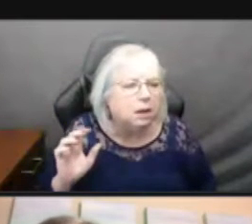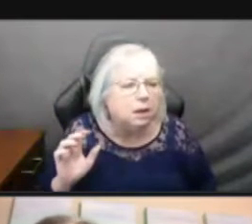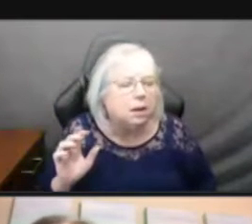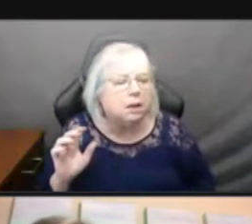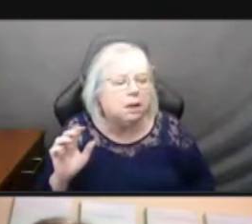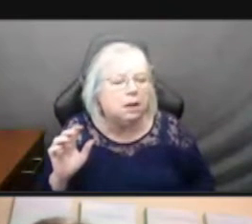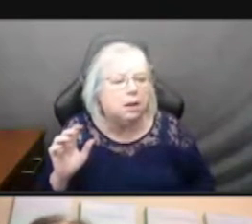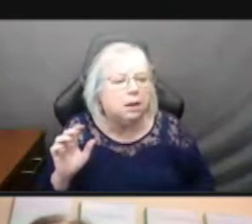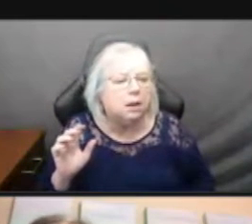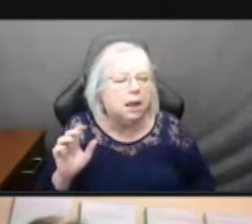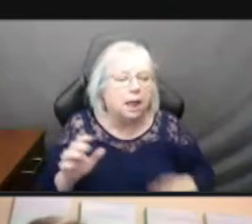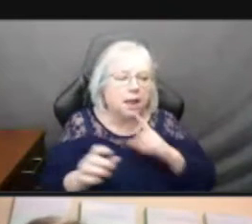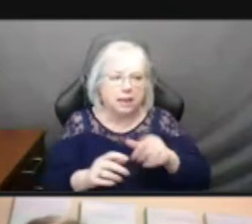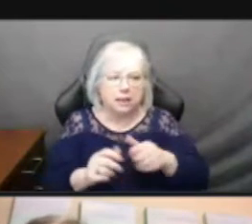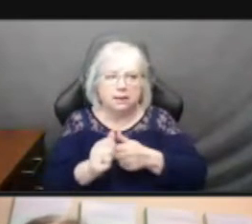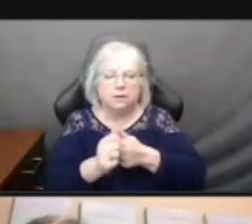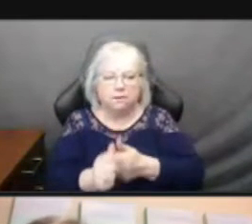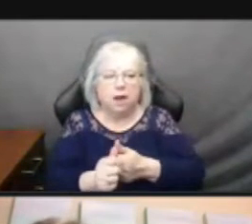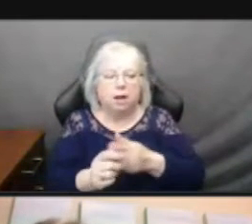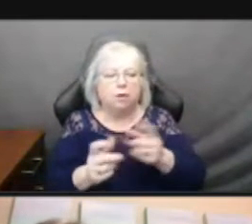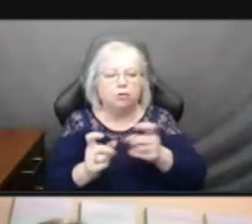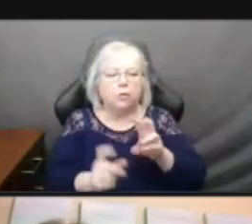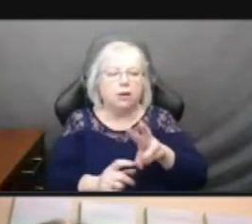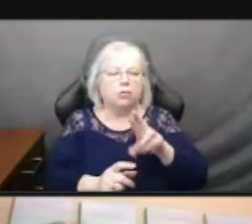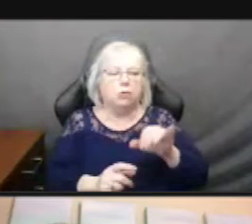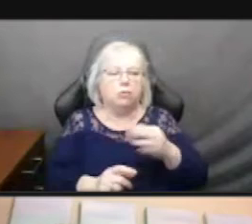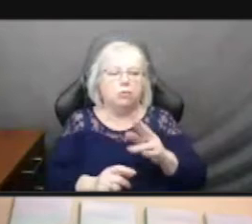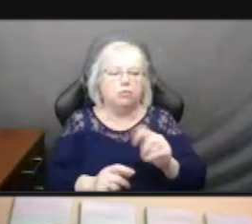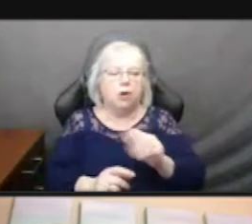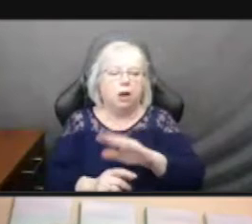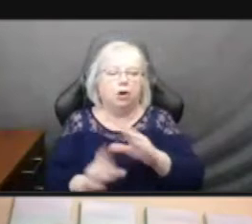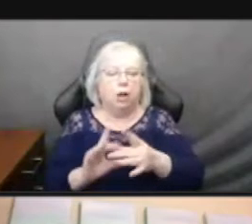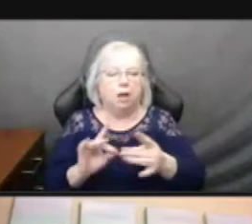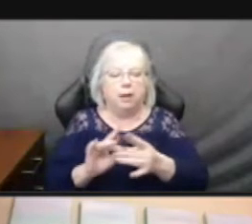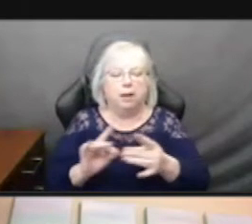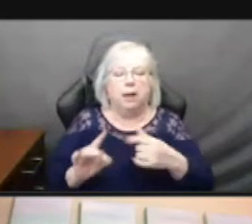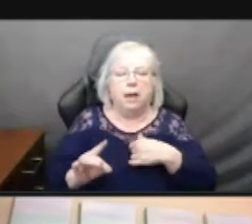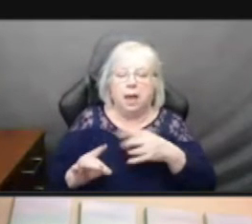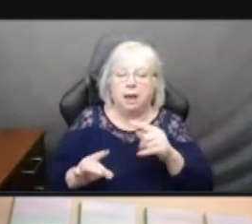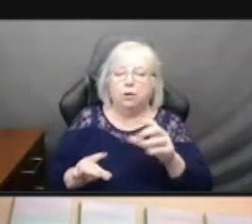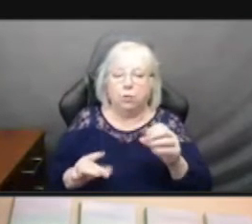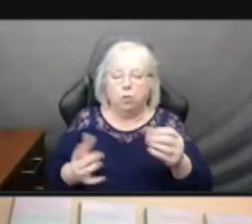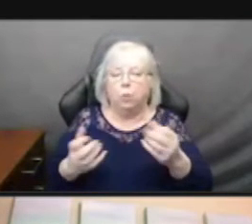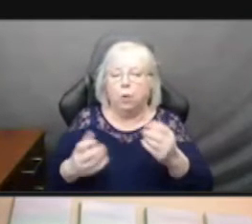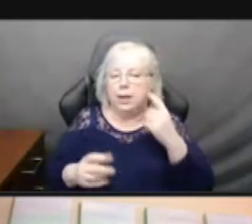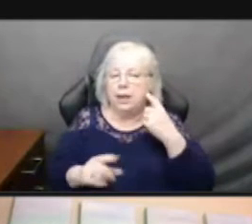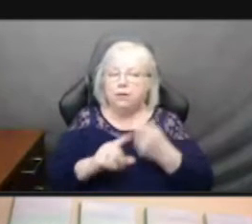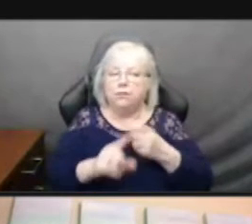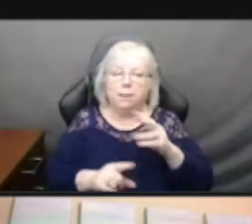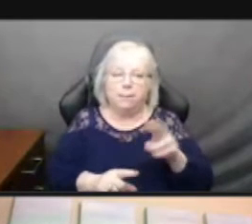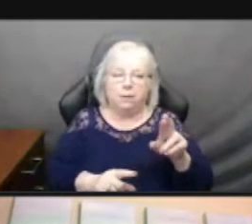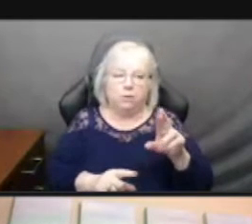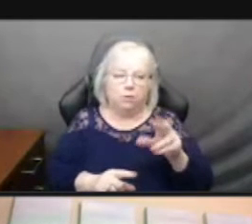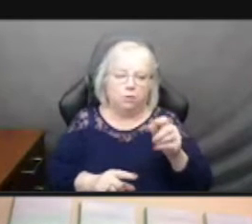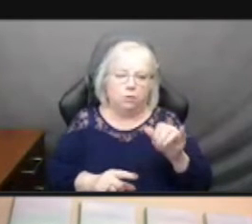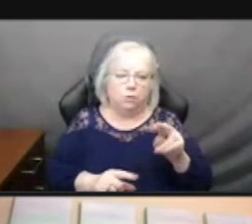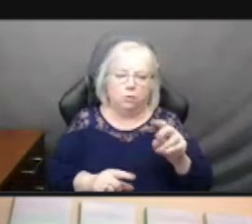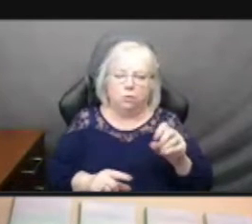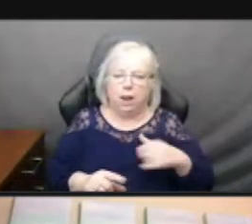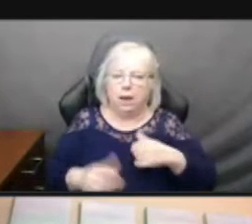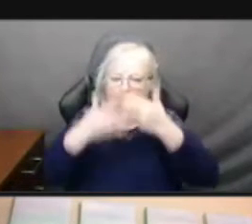Wright's comments. I too would like to hear from Mr. Rainey. I'd forgotten that we had this small